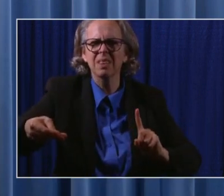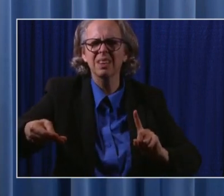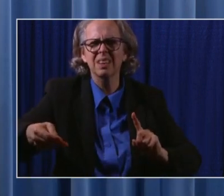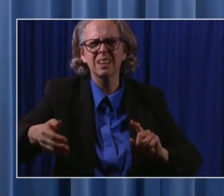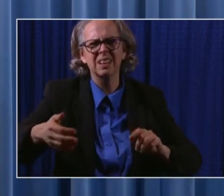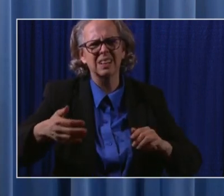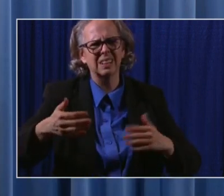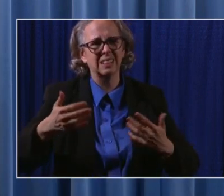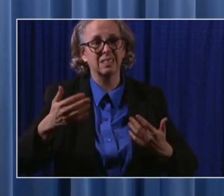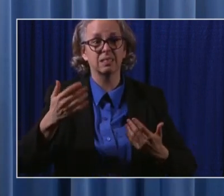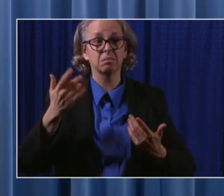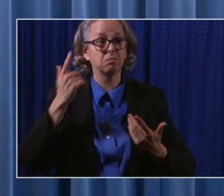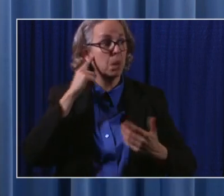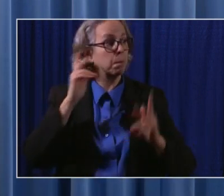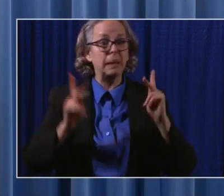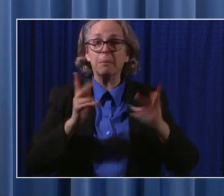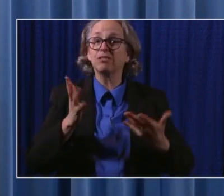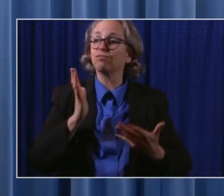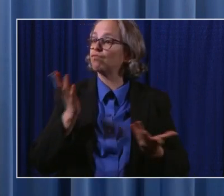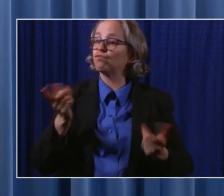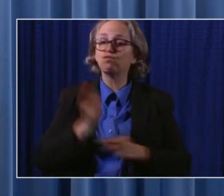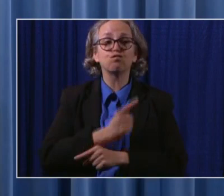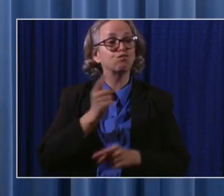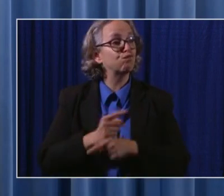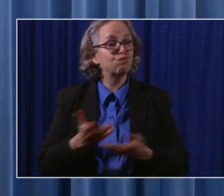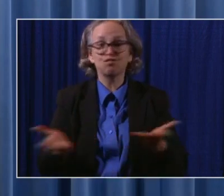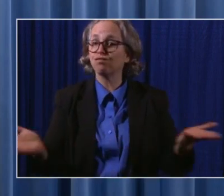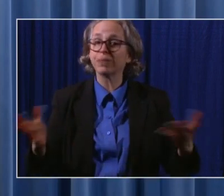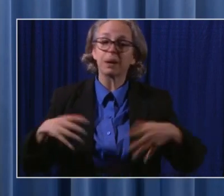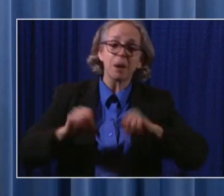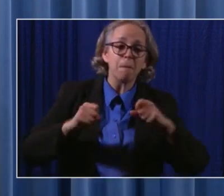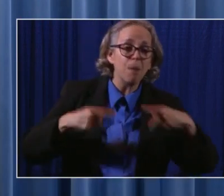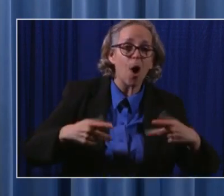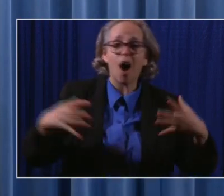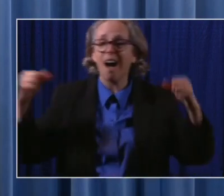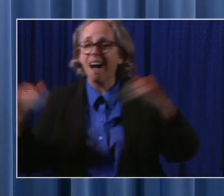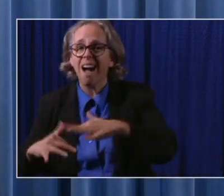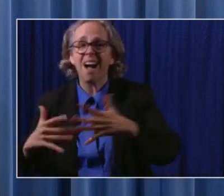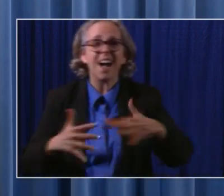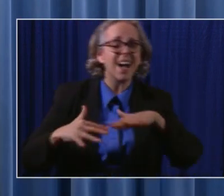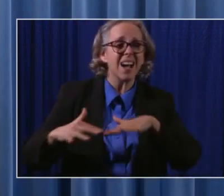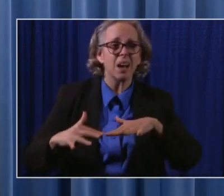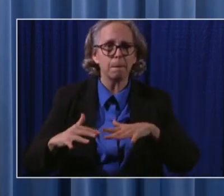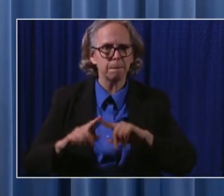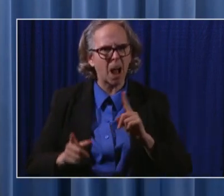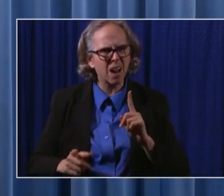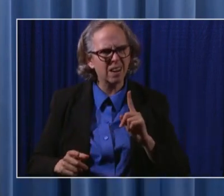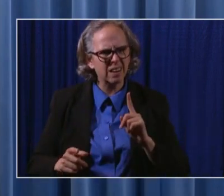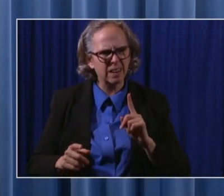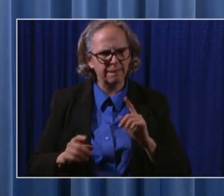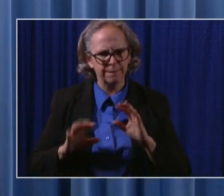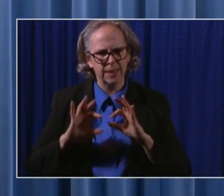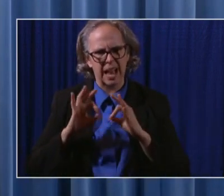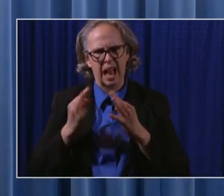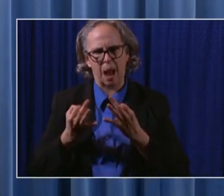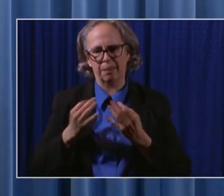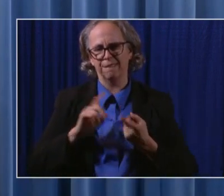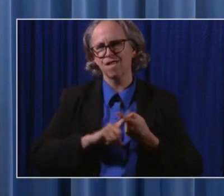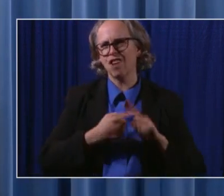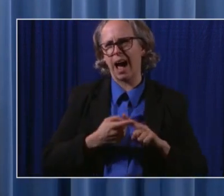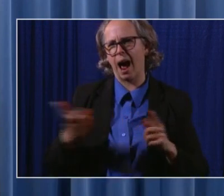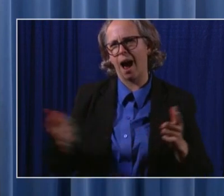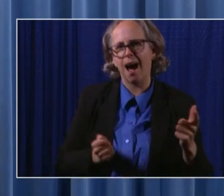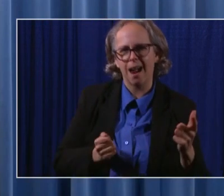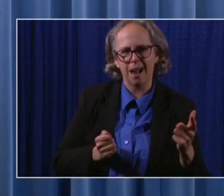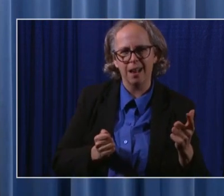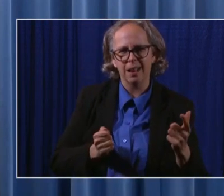Ohioans who, because they're not as cautious as they should be, or they might be,